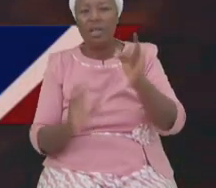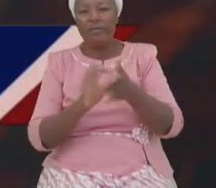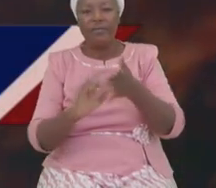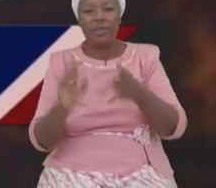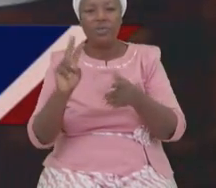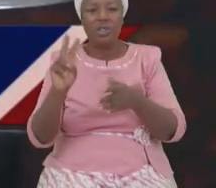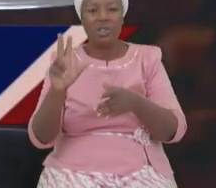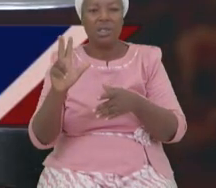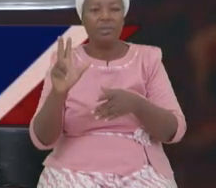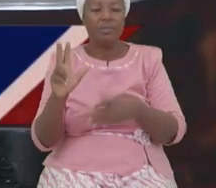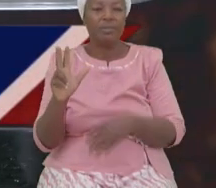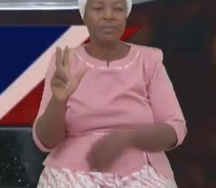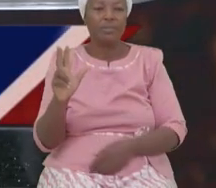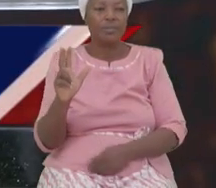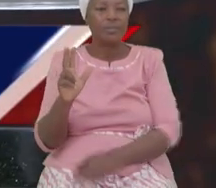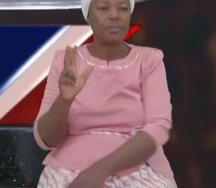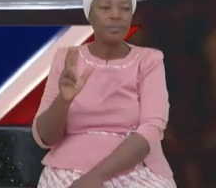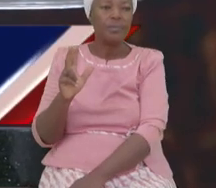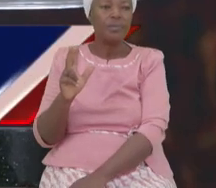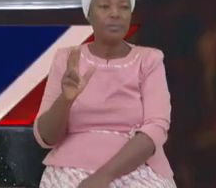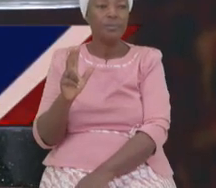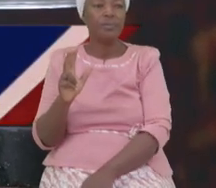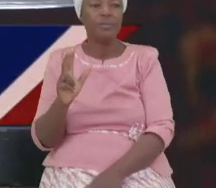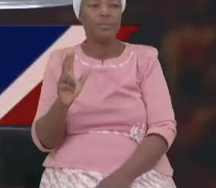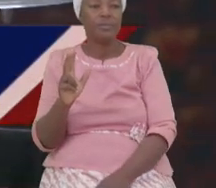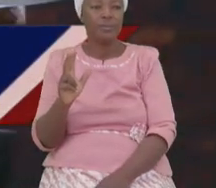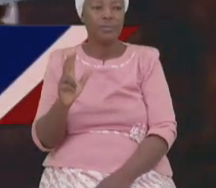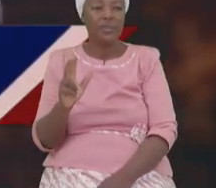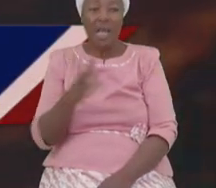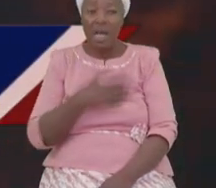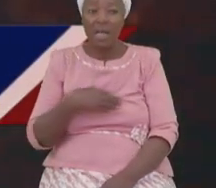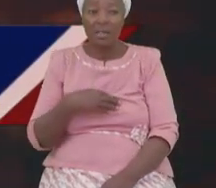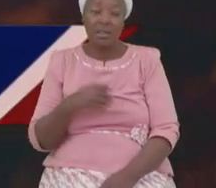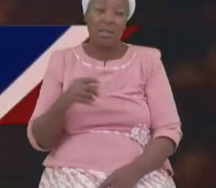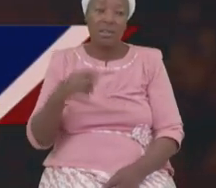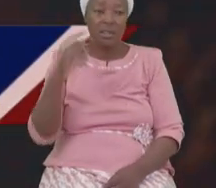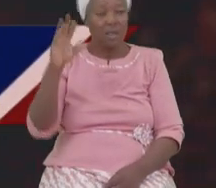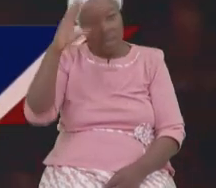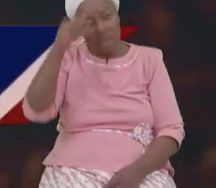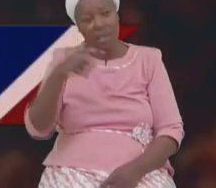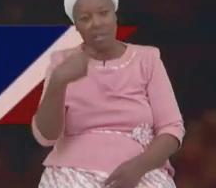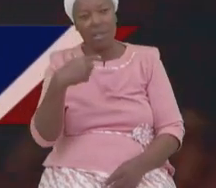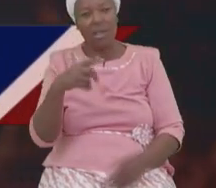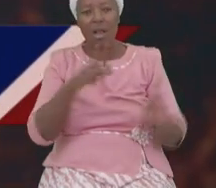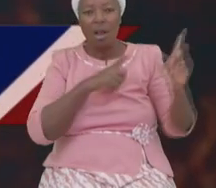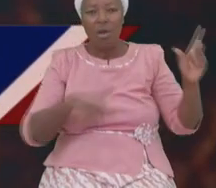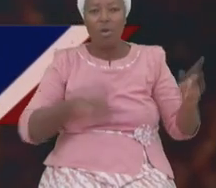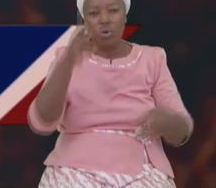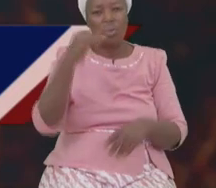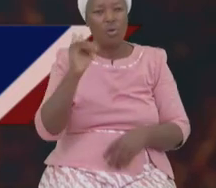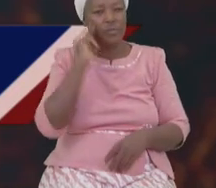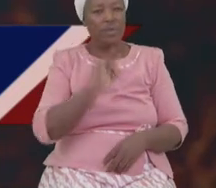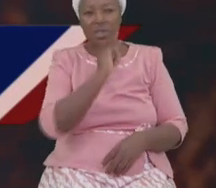1 Kings chapter 8, verse 23. And he said, Lord God of Israel, there is